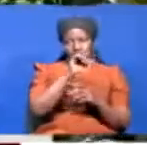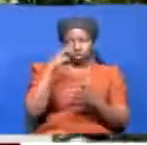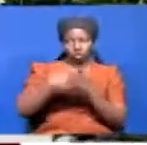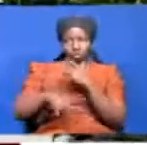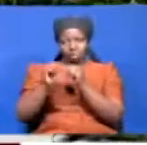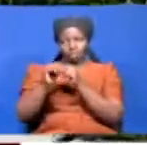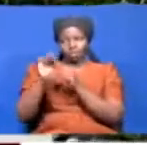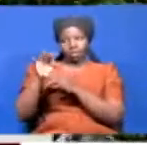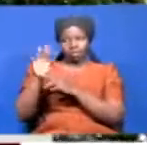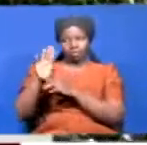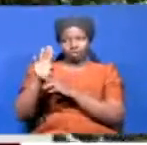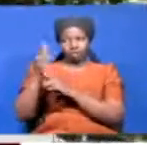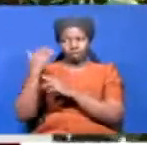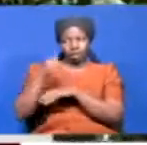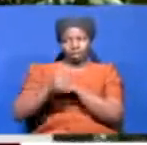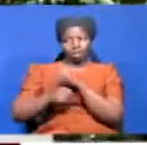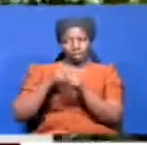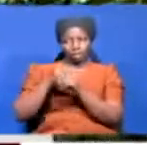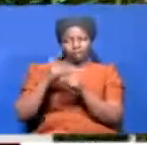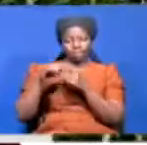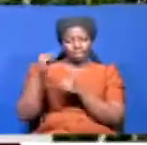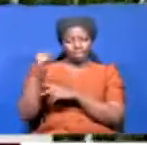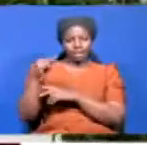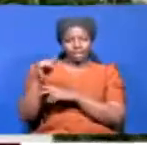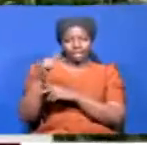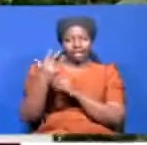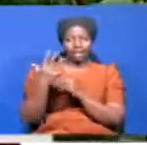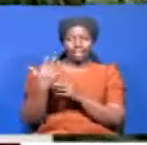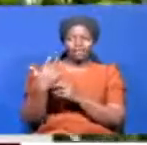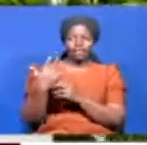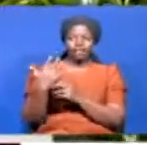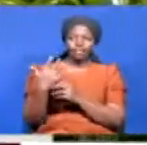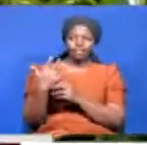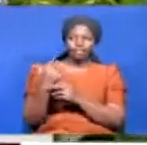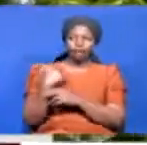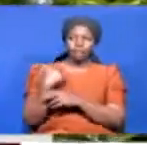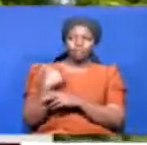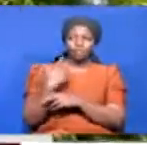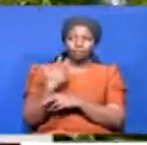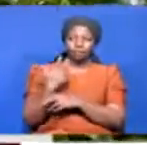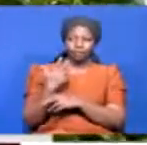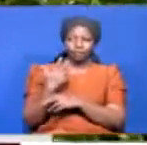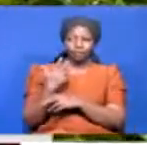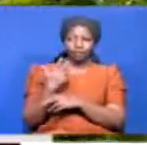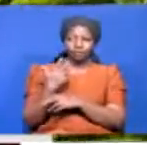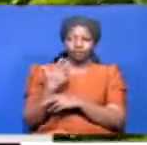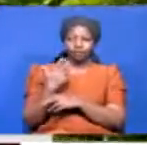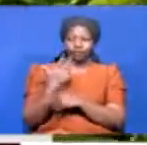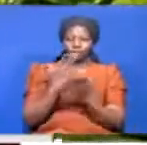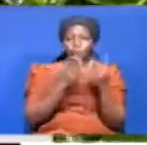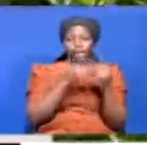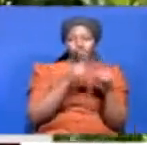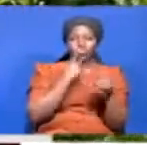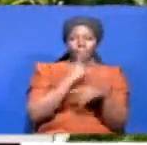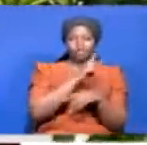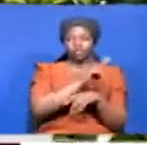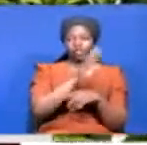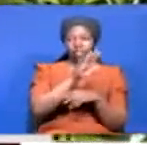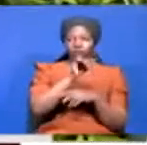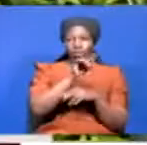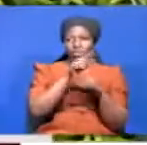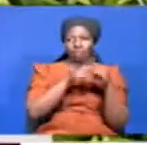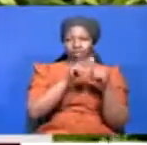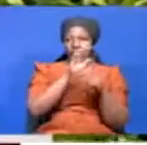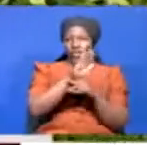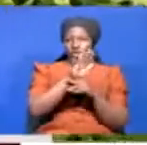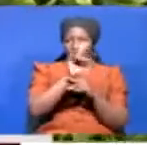However, a kilo of green leaf fetched 315.28 shillings per kilo compared to 245.75 shillings